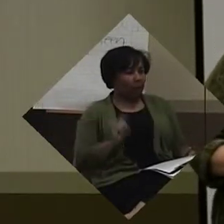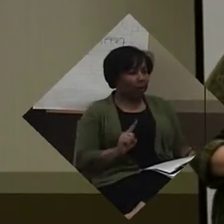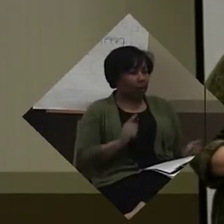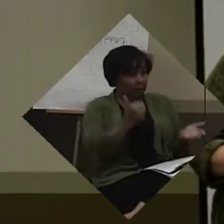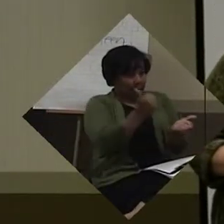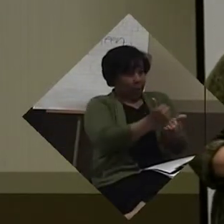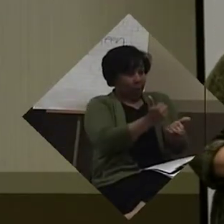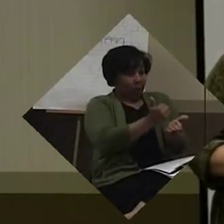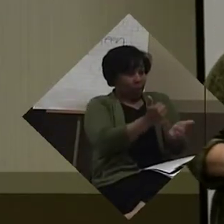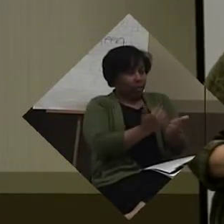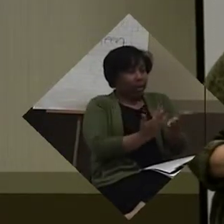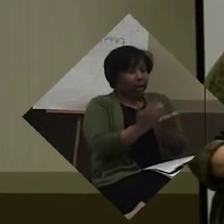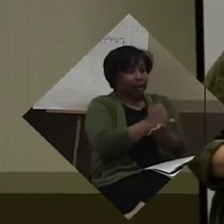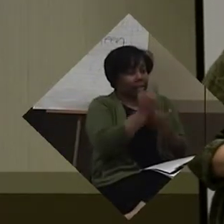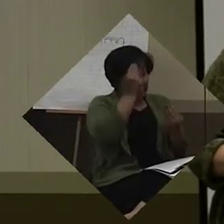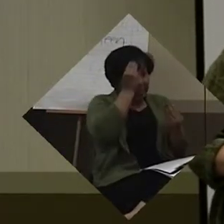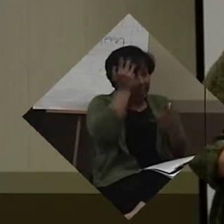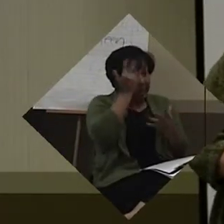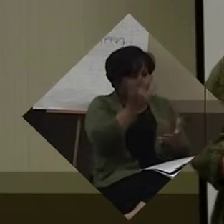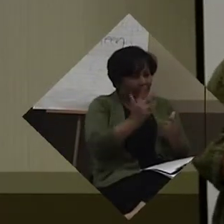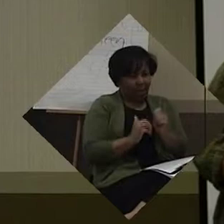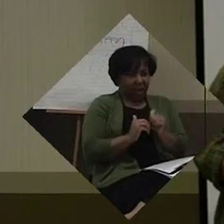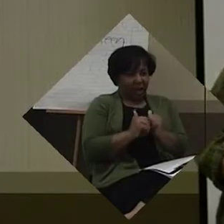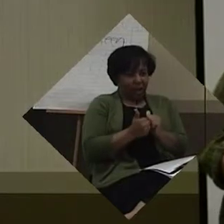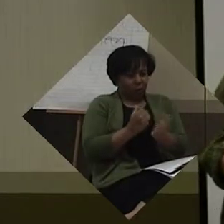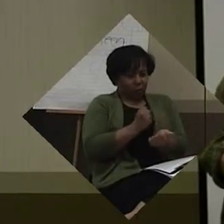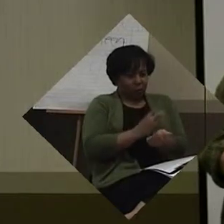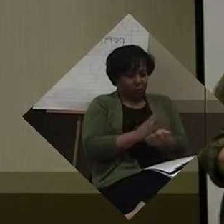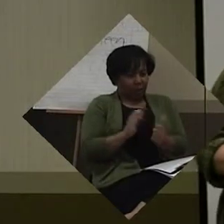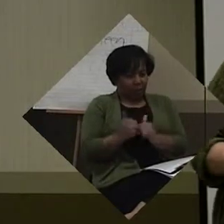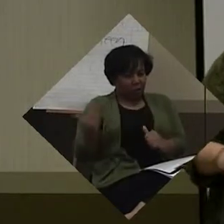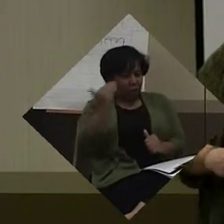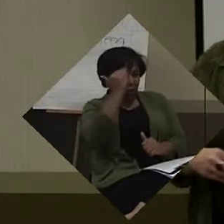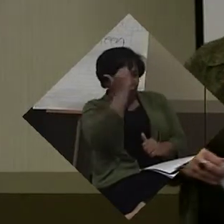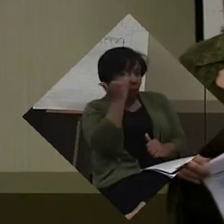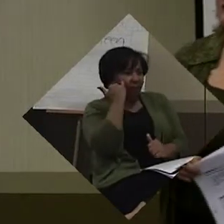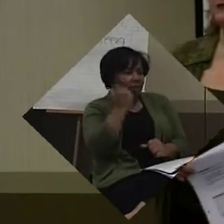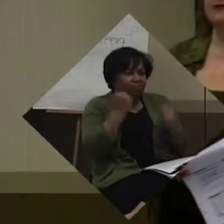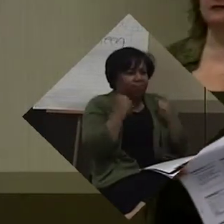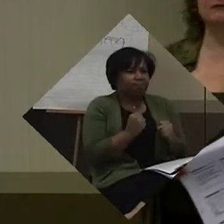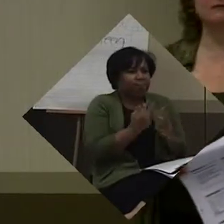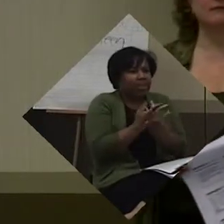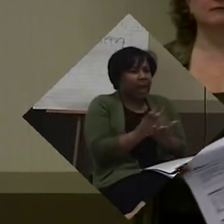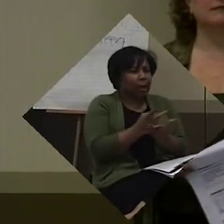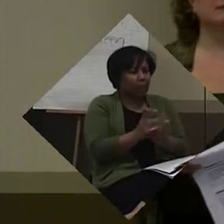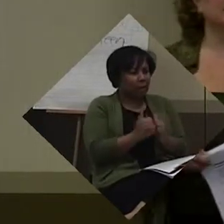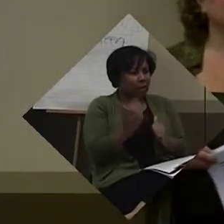help you with data collection, how does the social worker know when it's a tantrum?